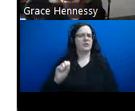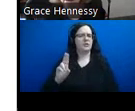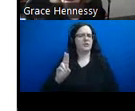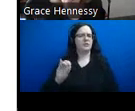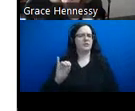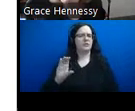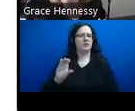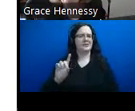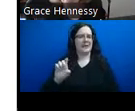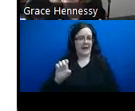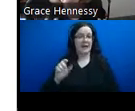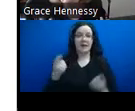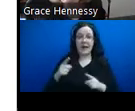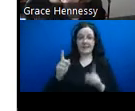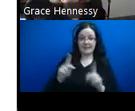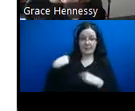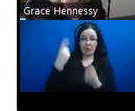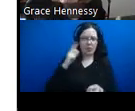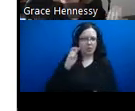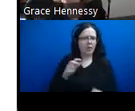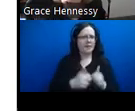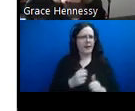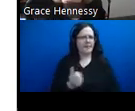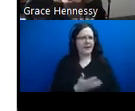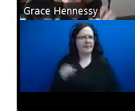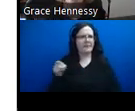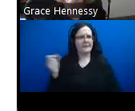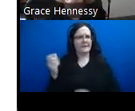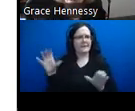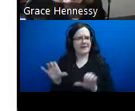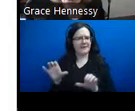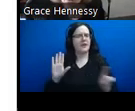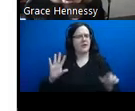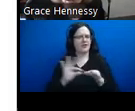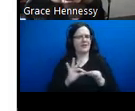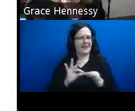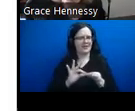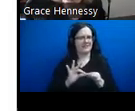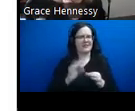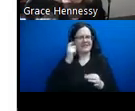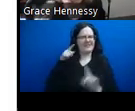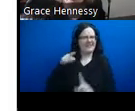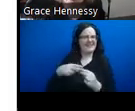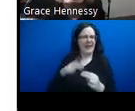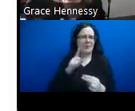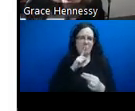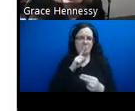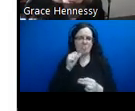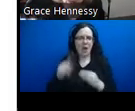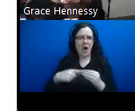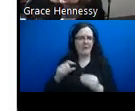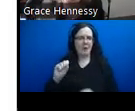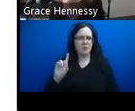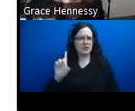looked at problem gambling and gambling activity, the relationship there. So this slide is not about suicide. This study is